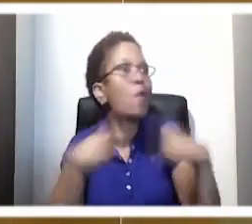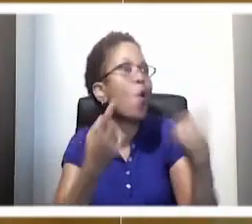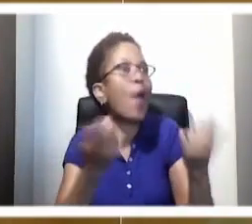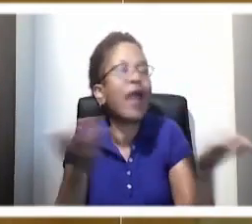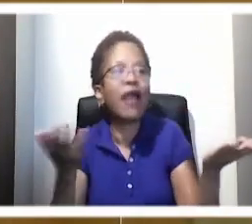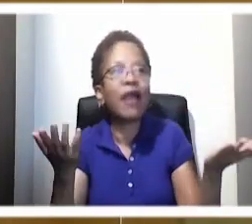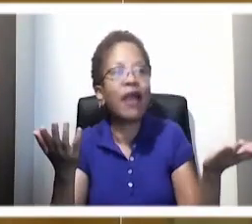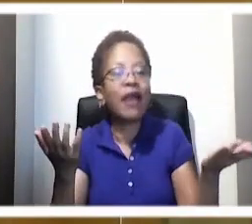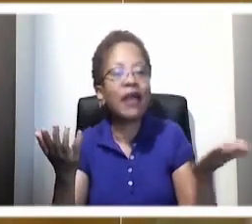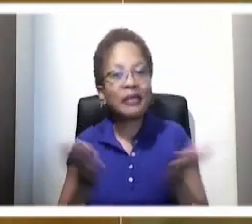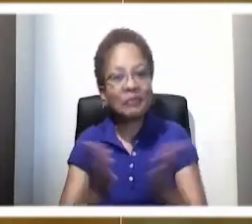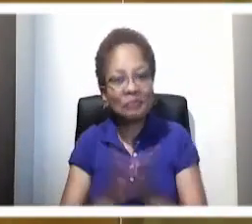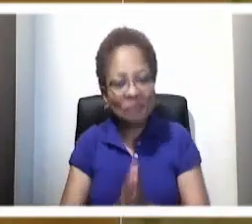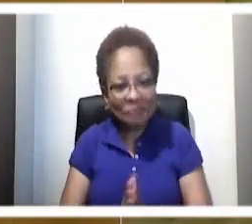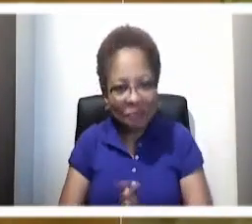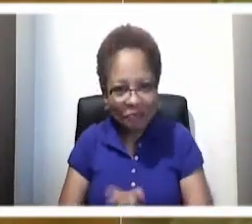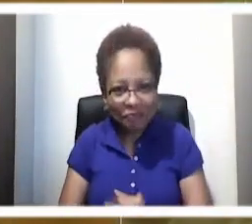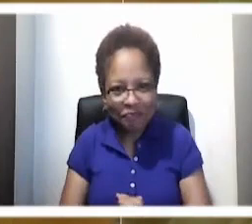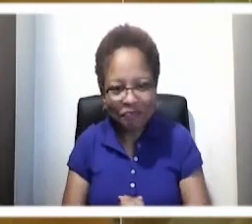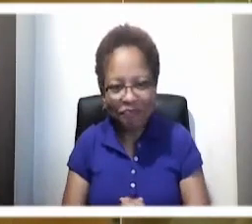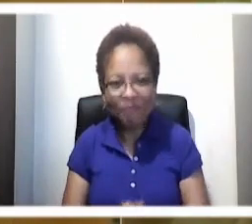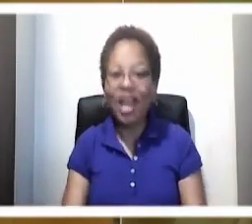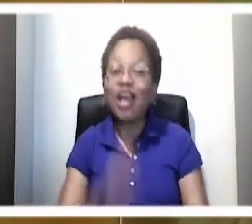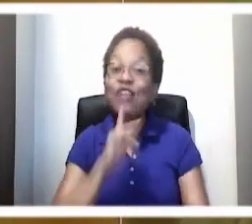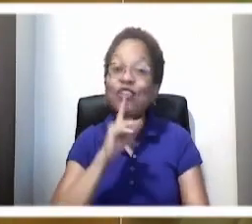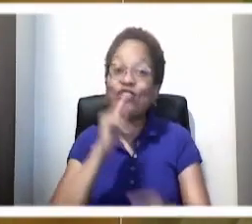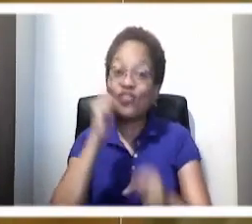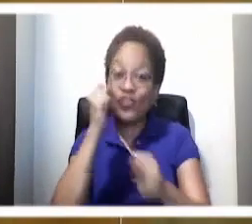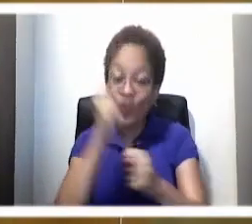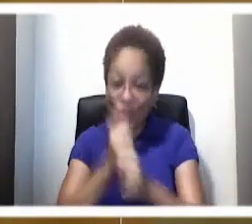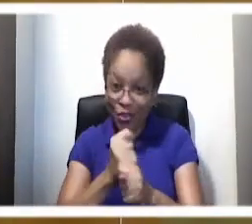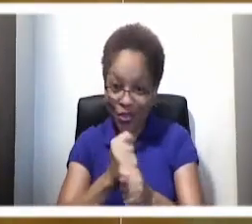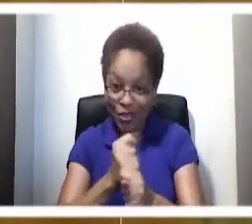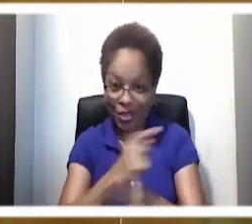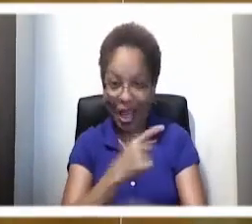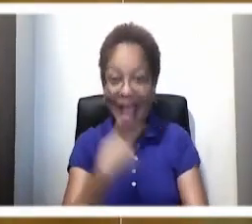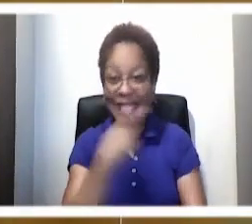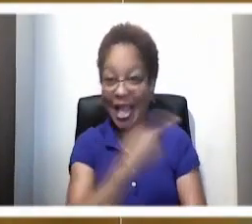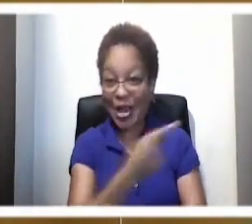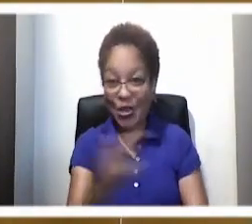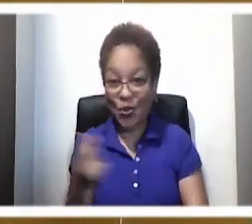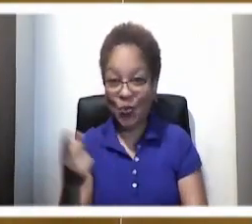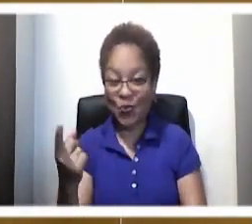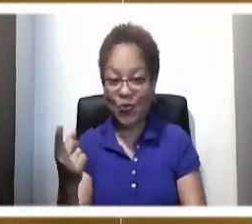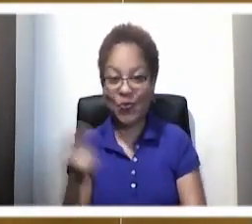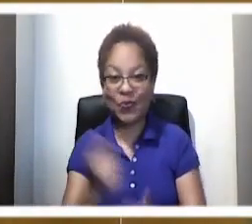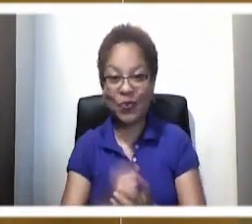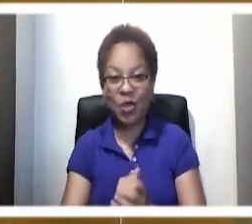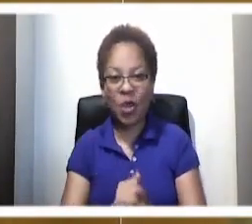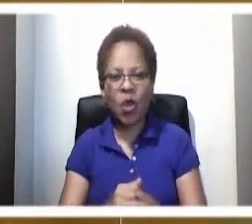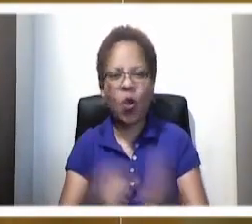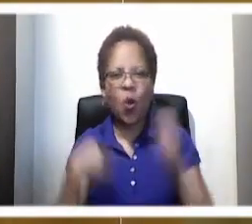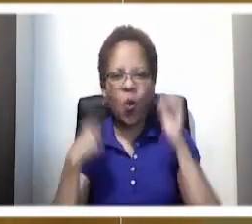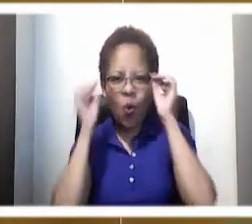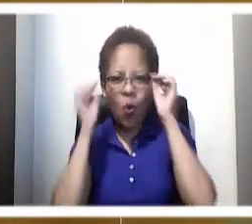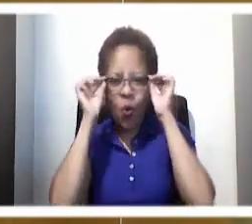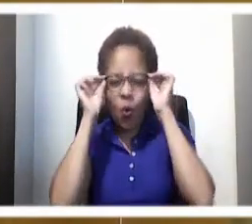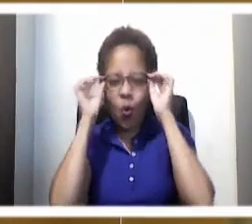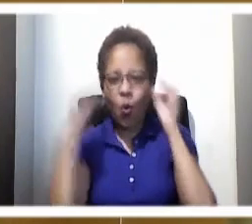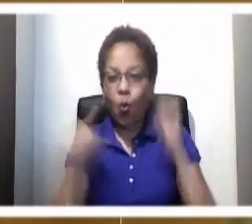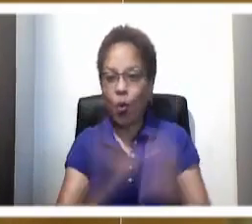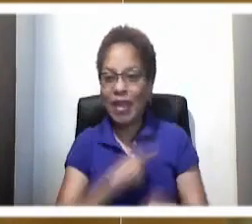The truth is that, beloved in Christ, we can plan our lives, but we